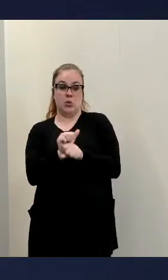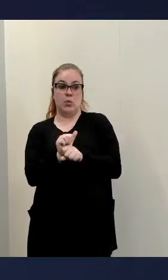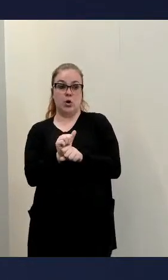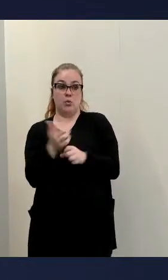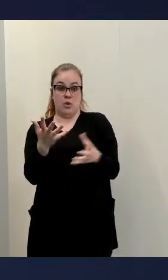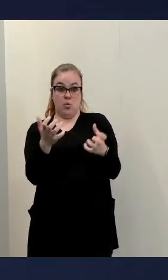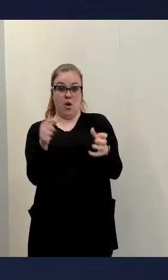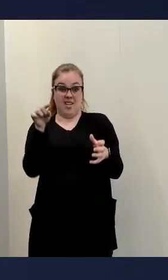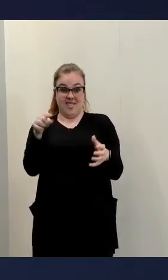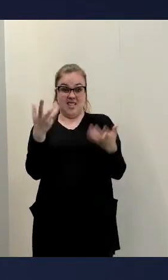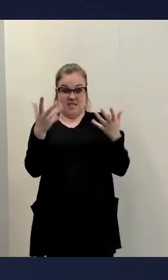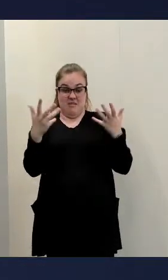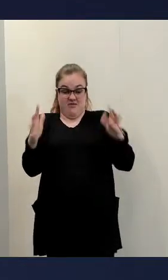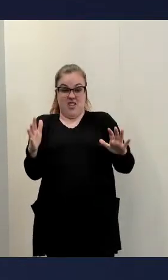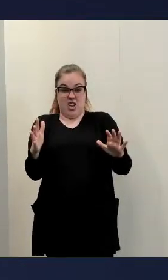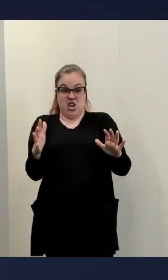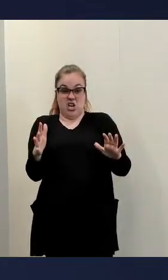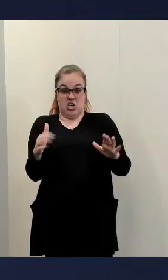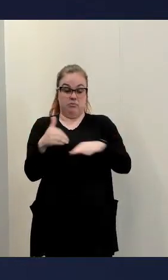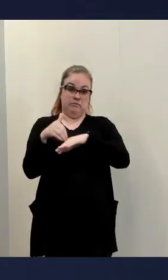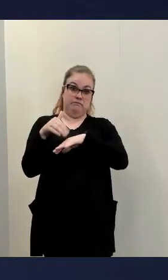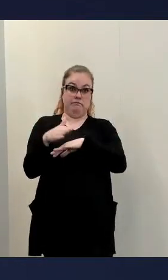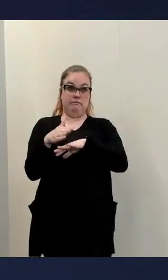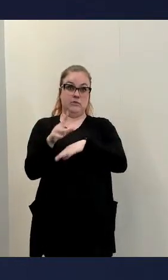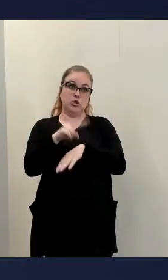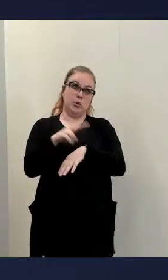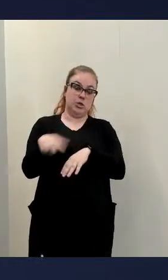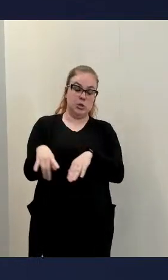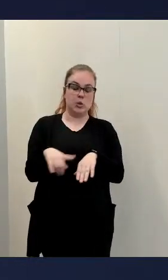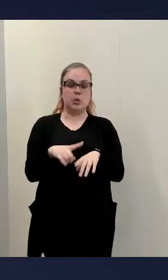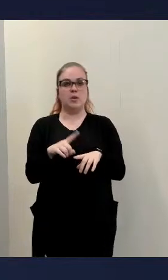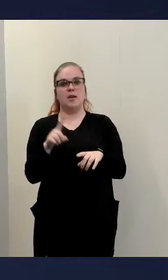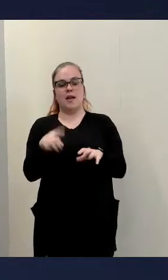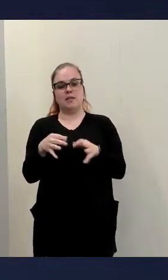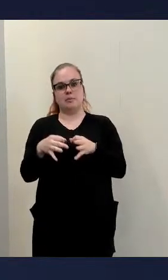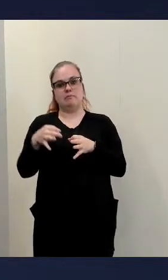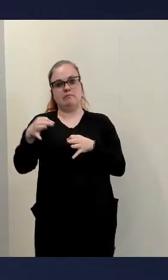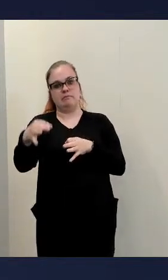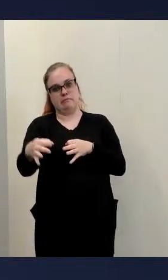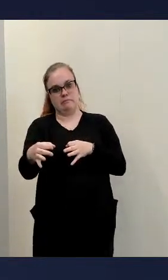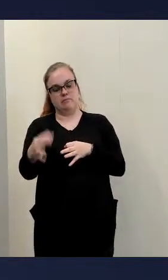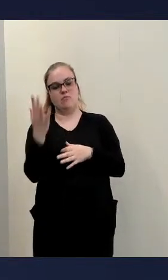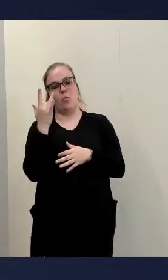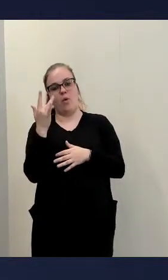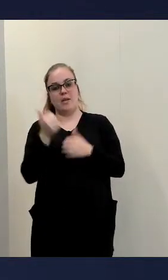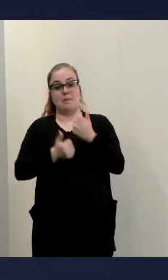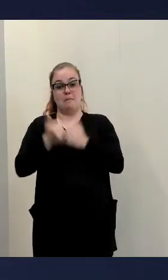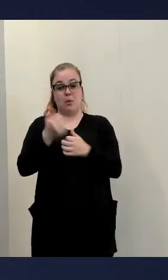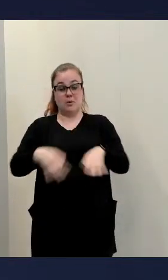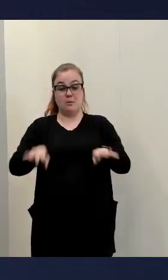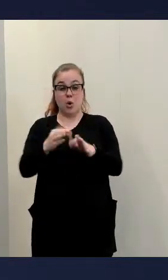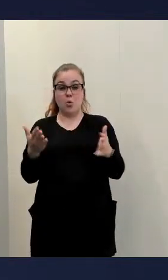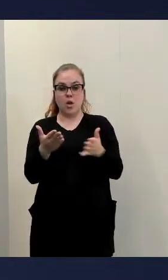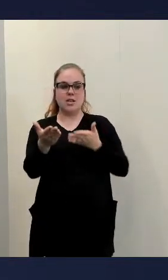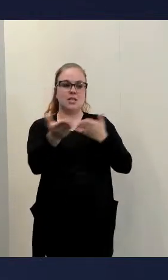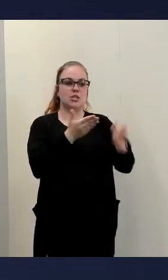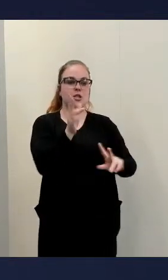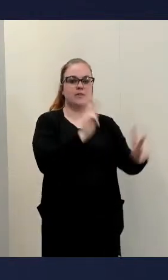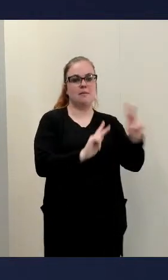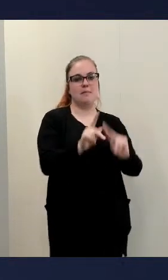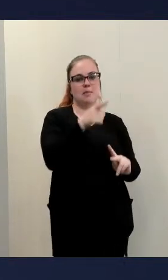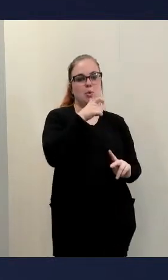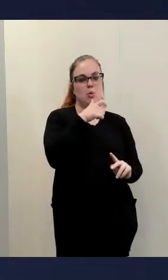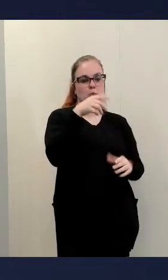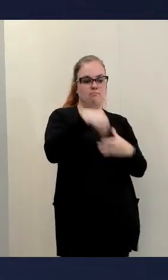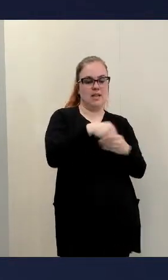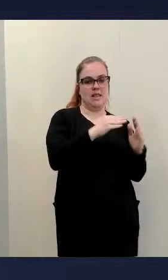we wanted this to be done, so it would have been issued sometime in '22, had to be put on the back burner because the most important thing was servicing the needs of the community